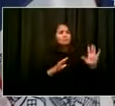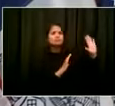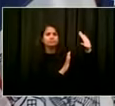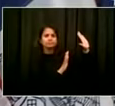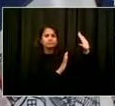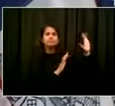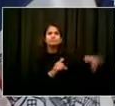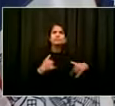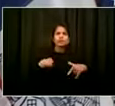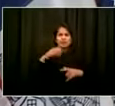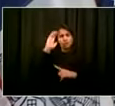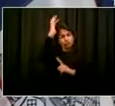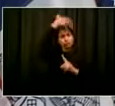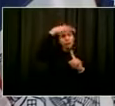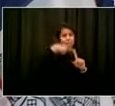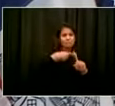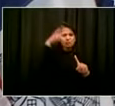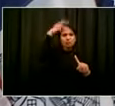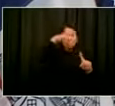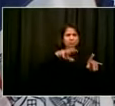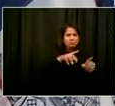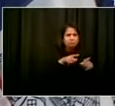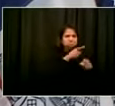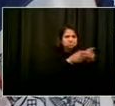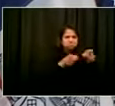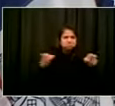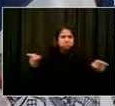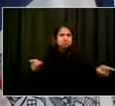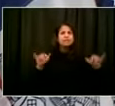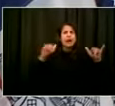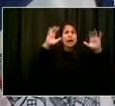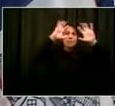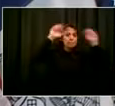the end, after all of this, the self-response rate for New York City,